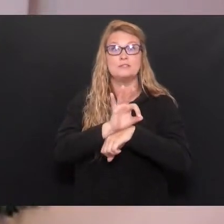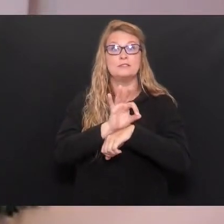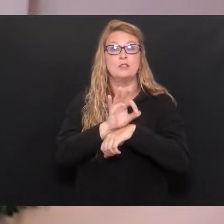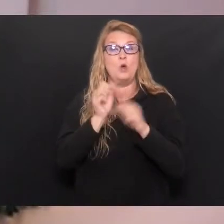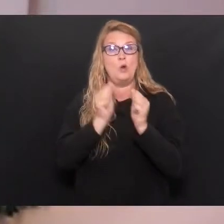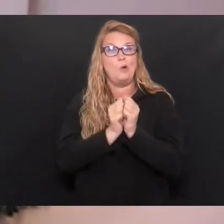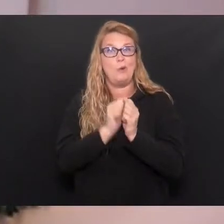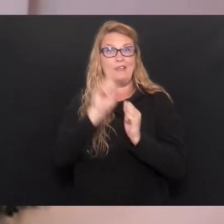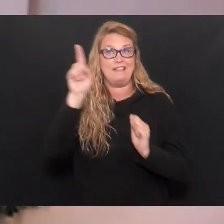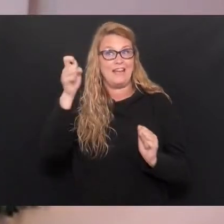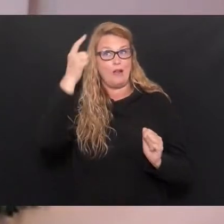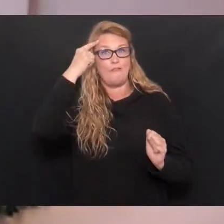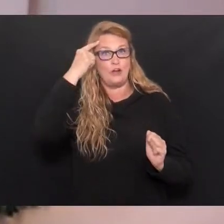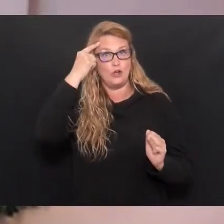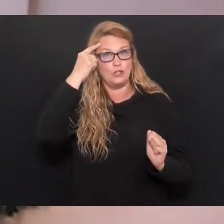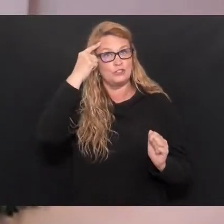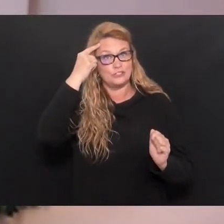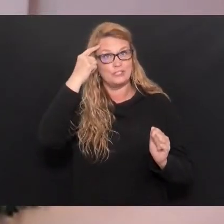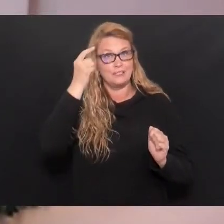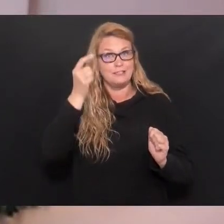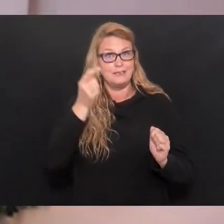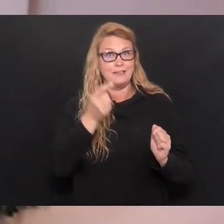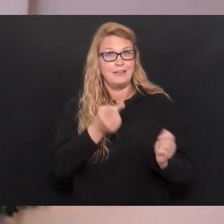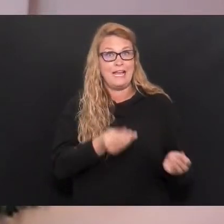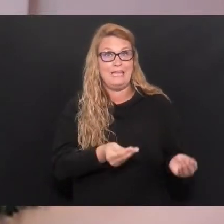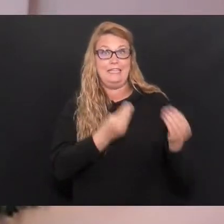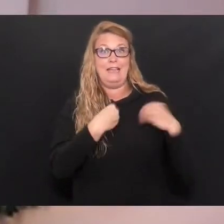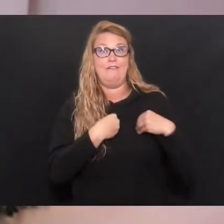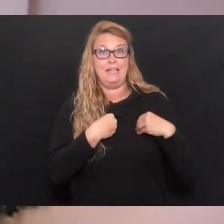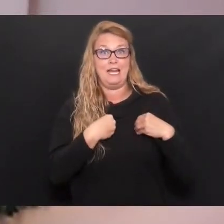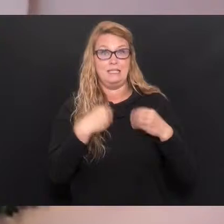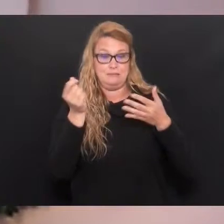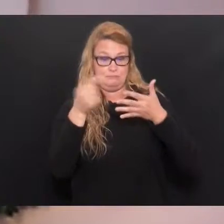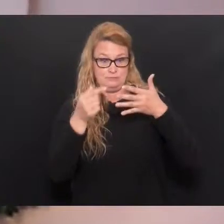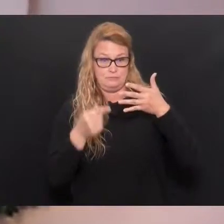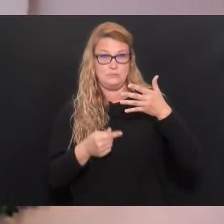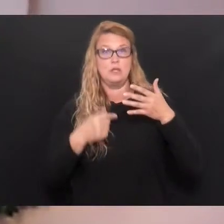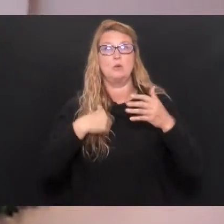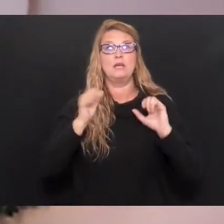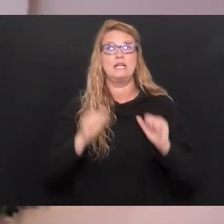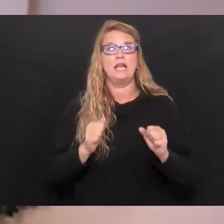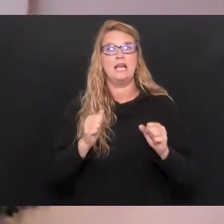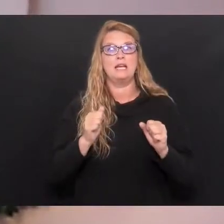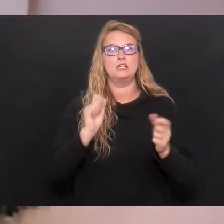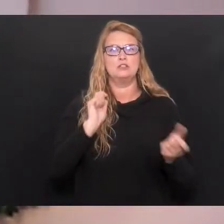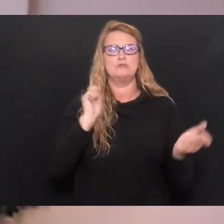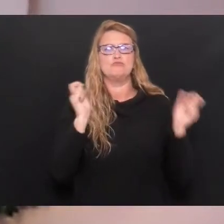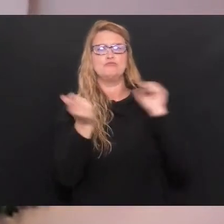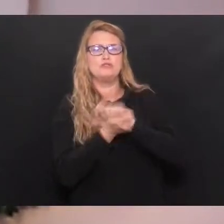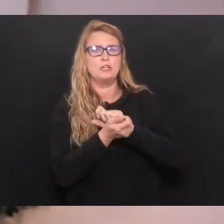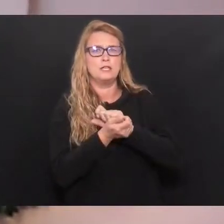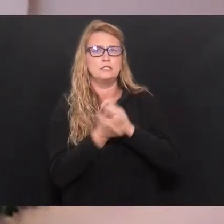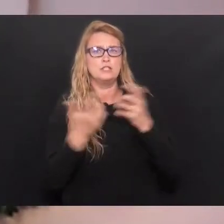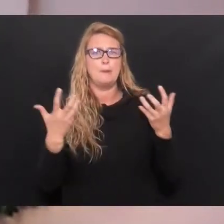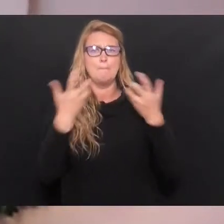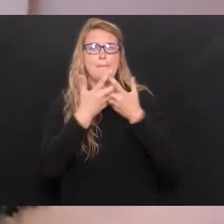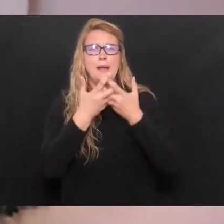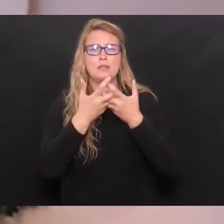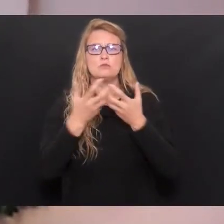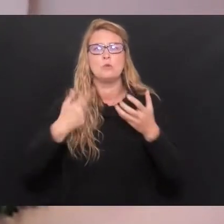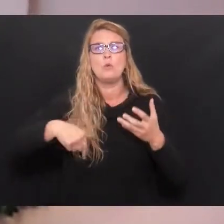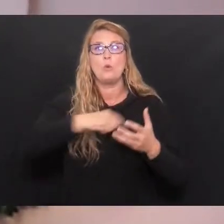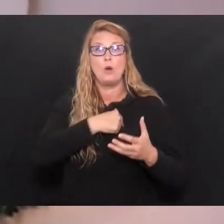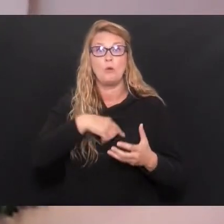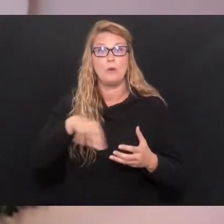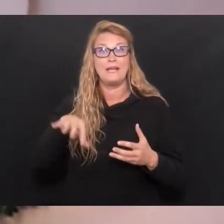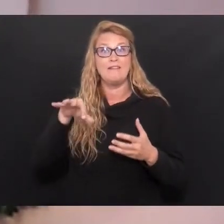and direction to be able to adapt quickly to what we find. And as we look